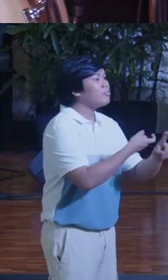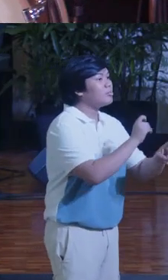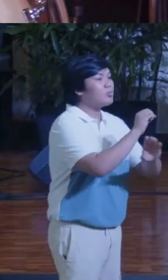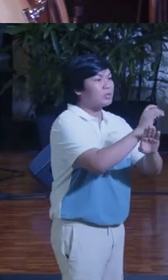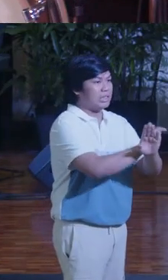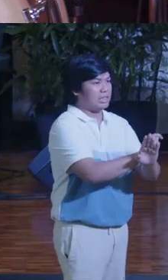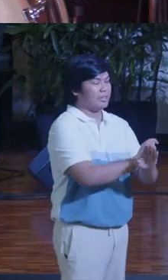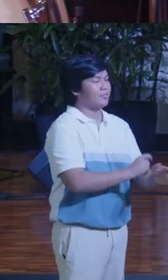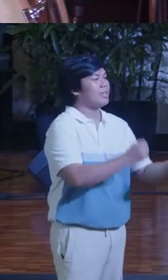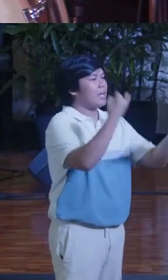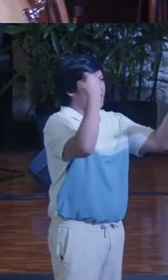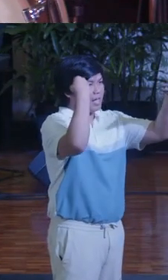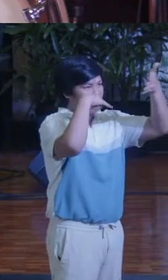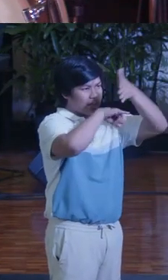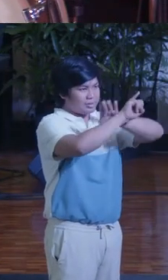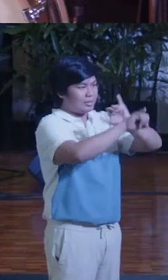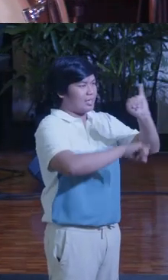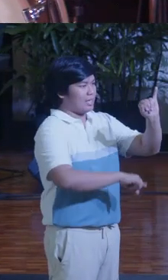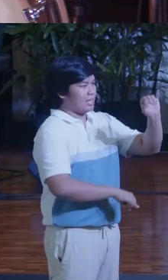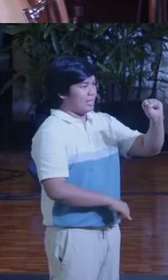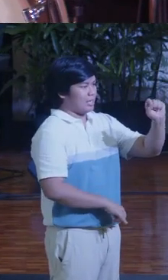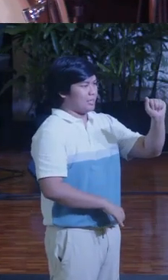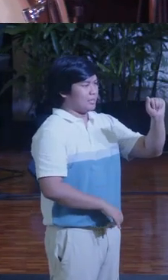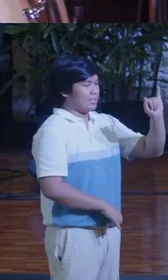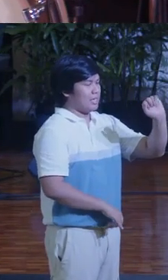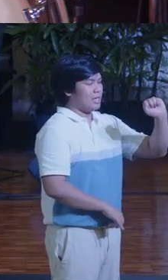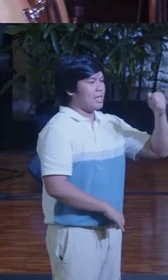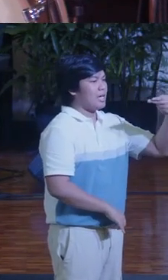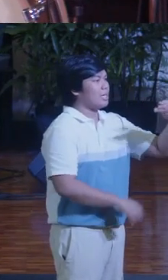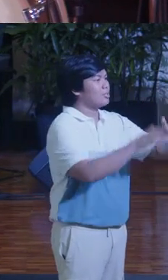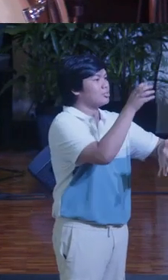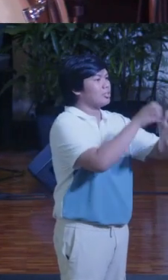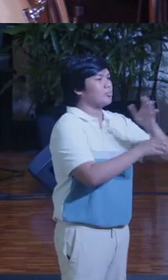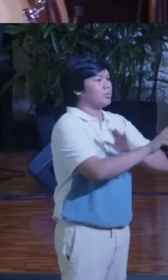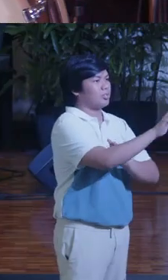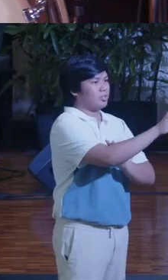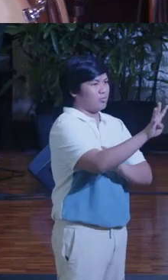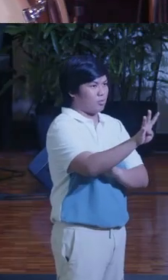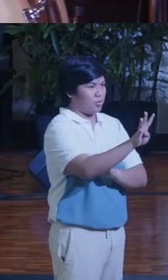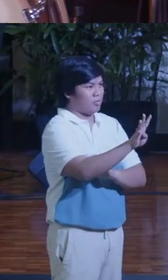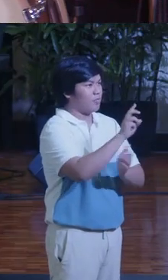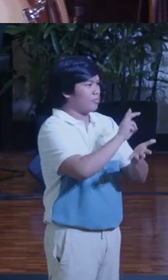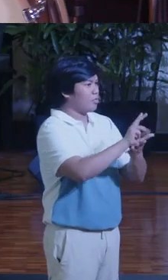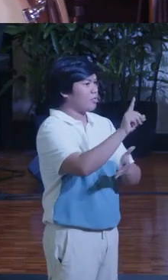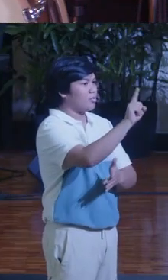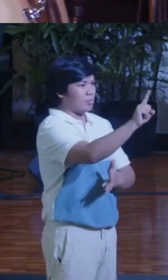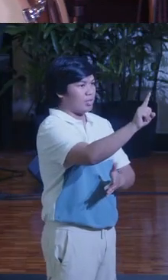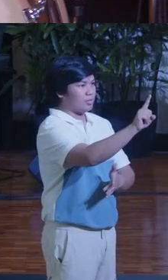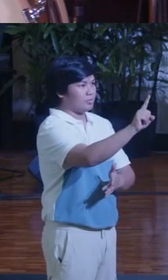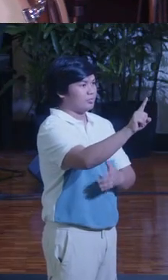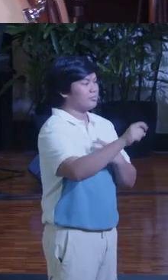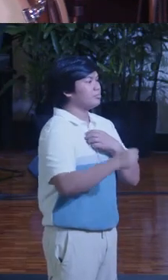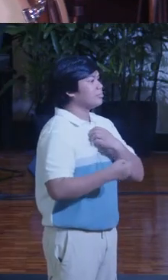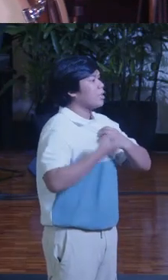54 verse 1. Hundreds of years